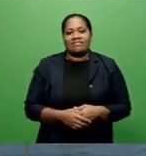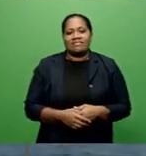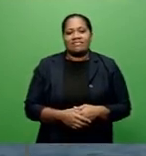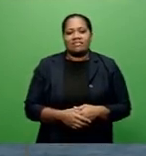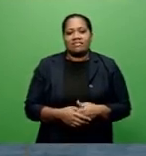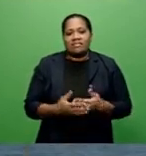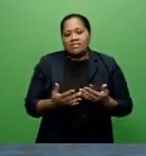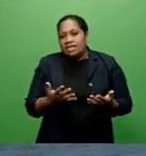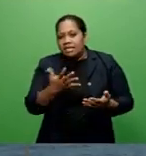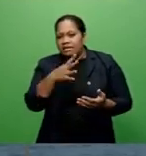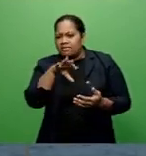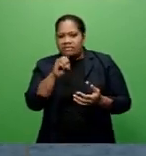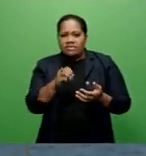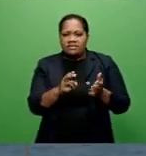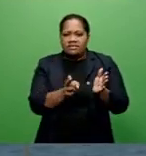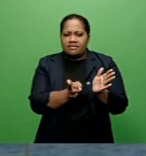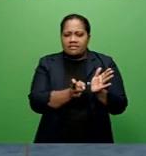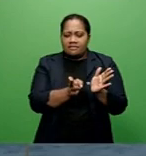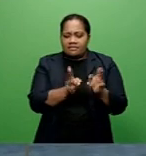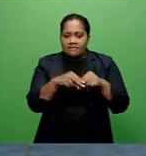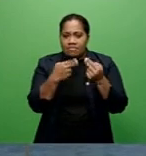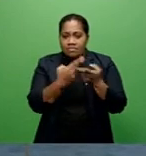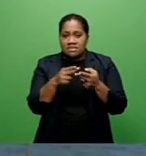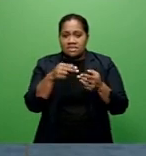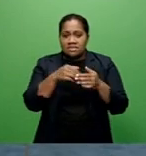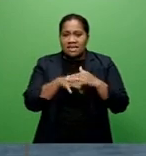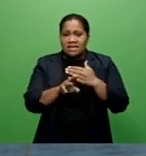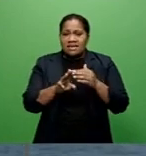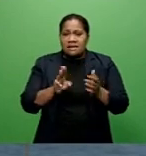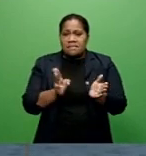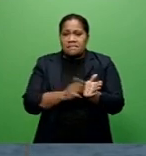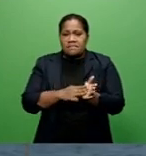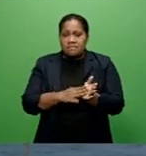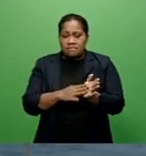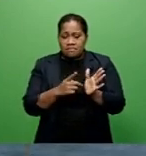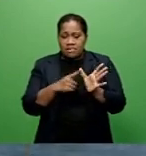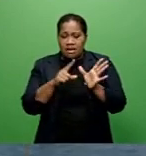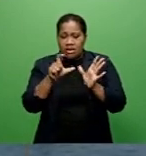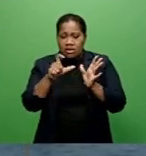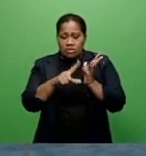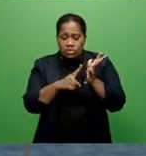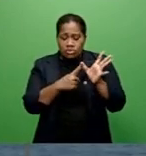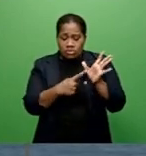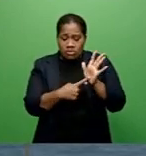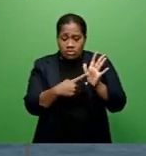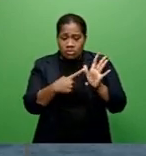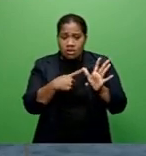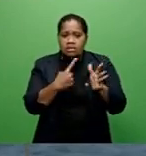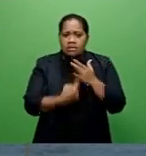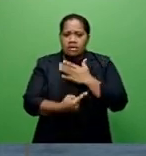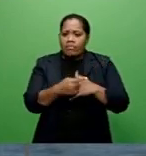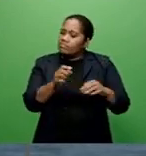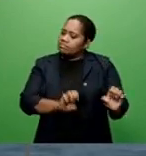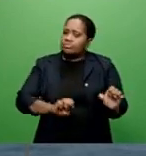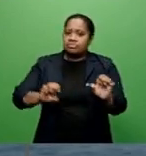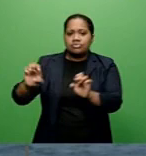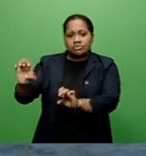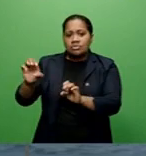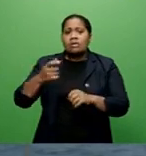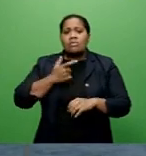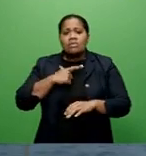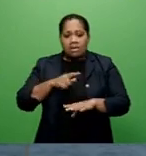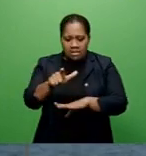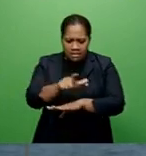to 50 families of Nambavatu village in Raketi, Maduata have been evacuated as a precaution after prominent